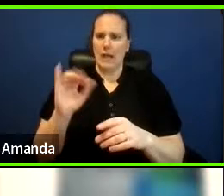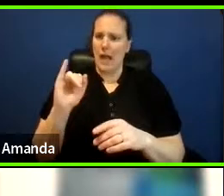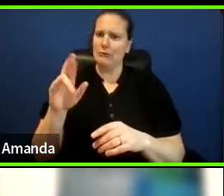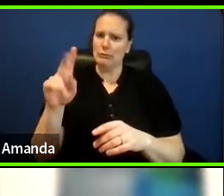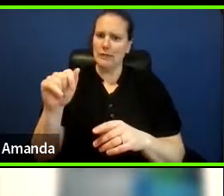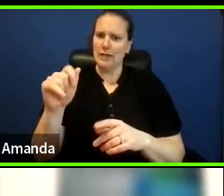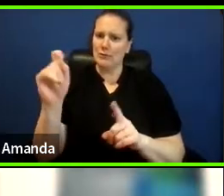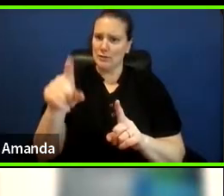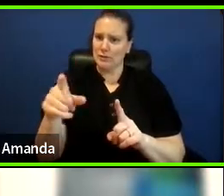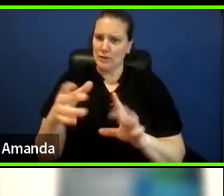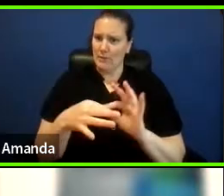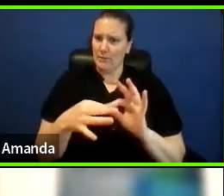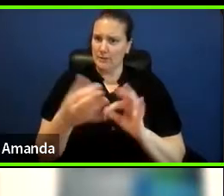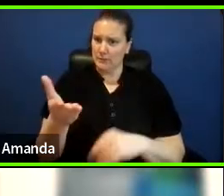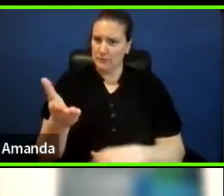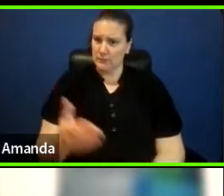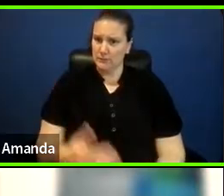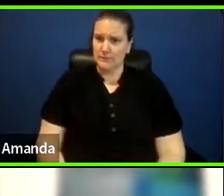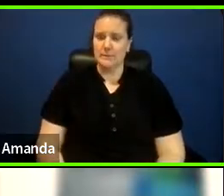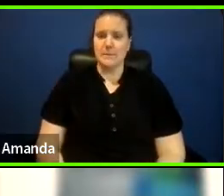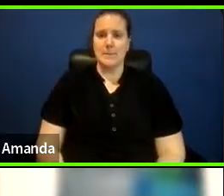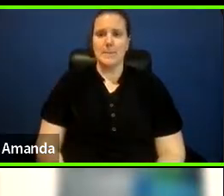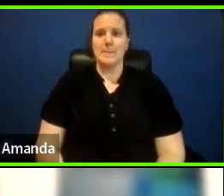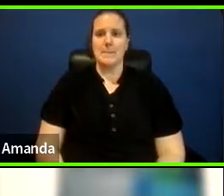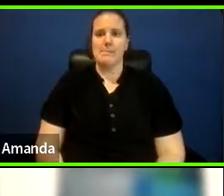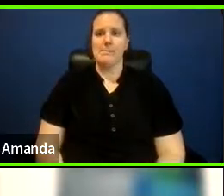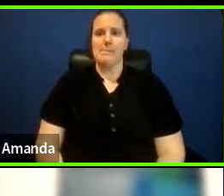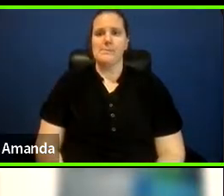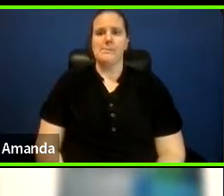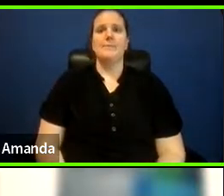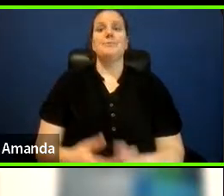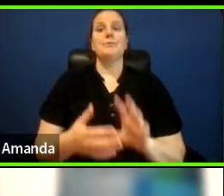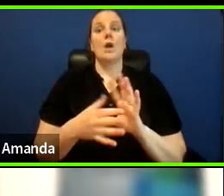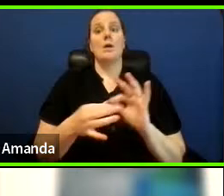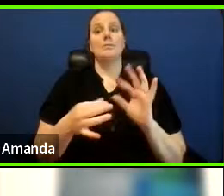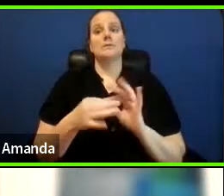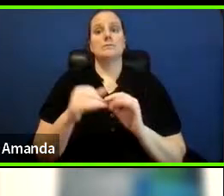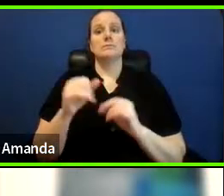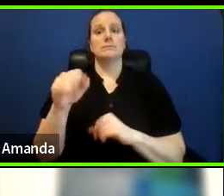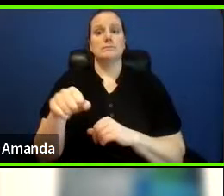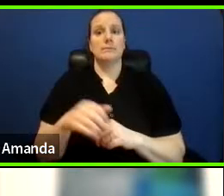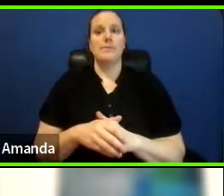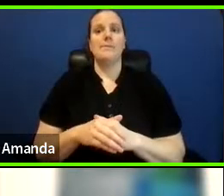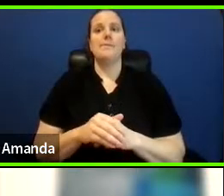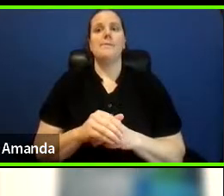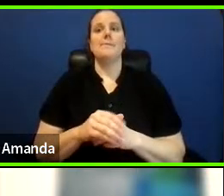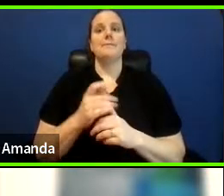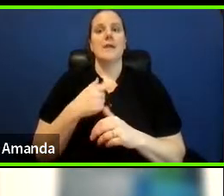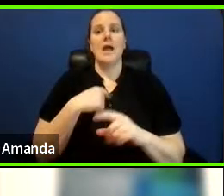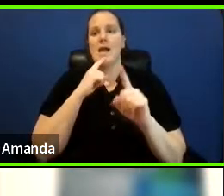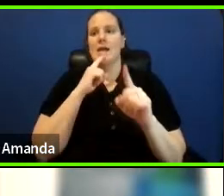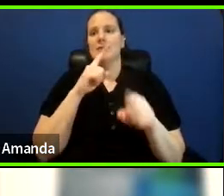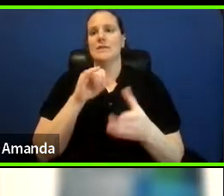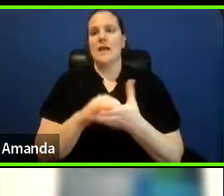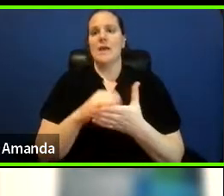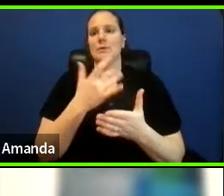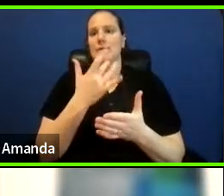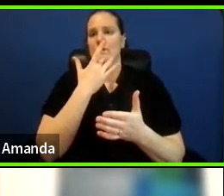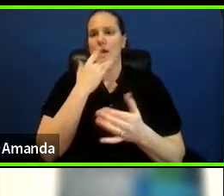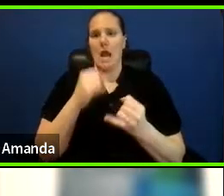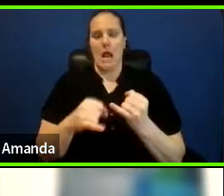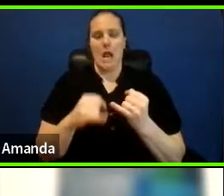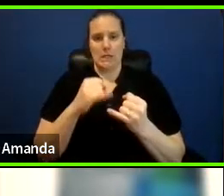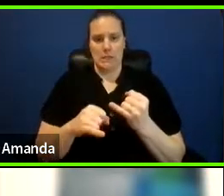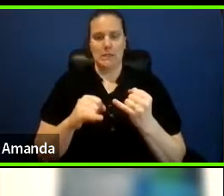you have a question or a comment? I have a comment. Okay. And I answered that I prefer to keep it at the